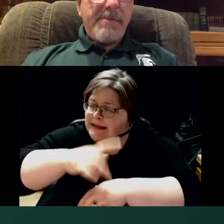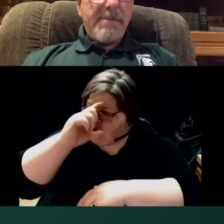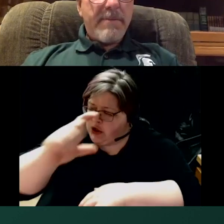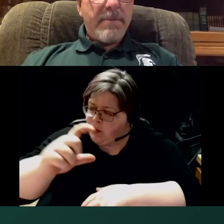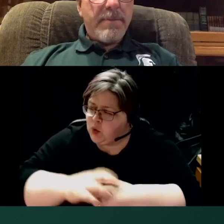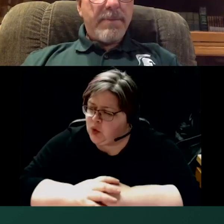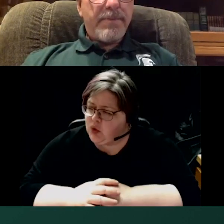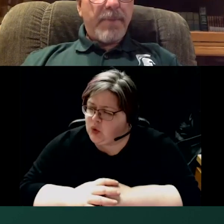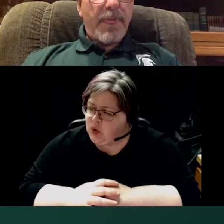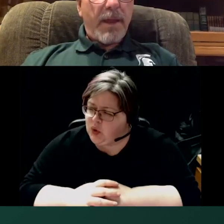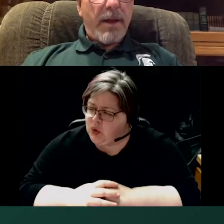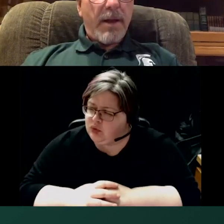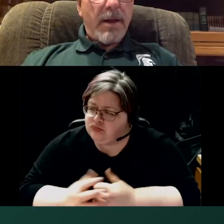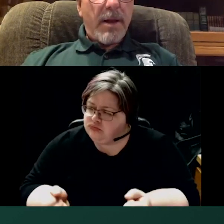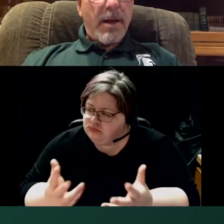Um,